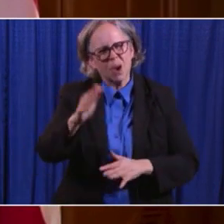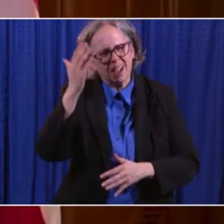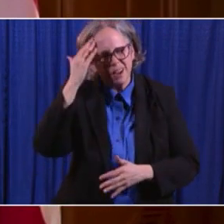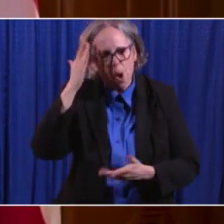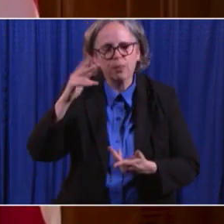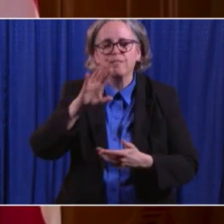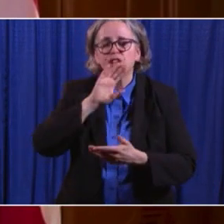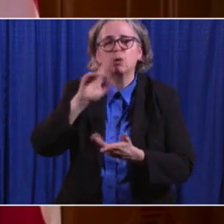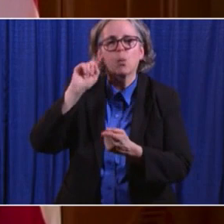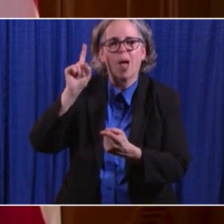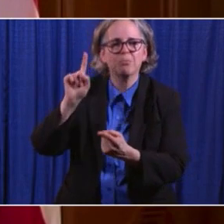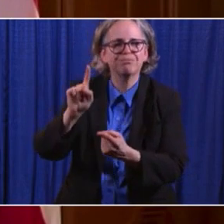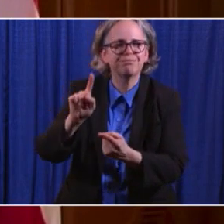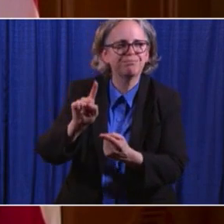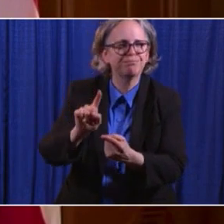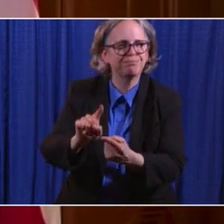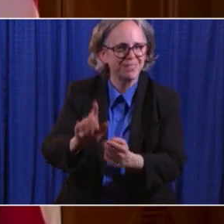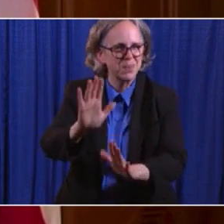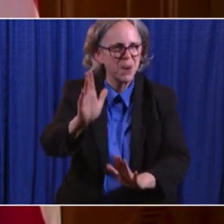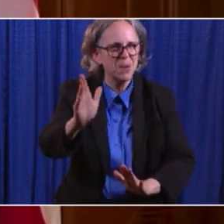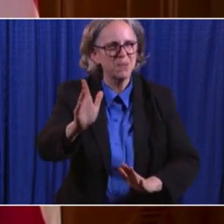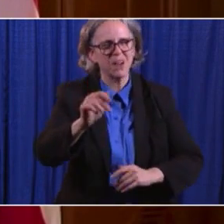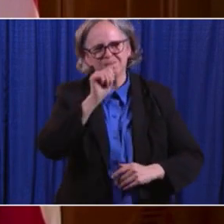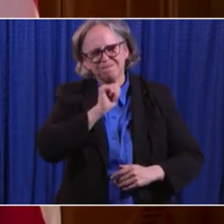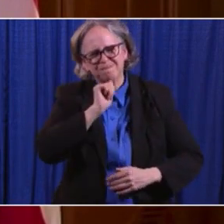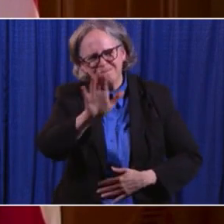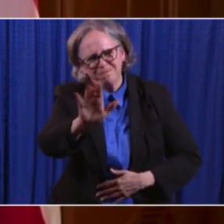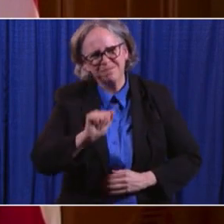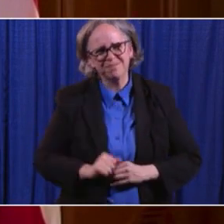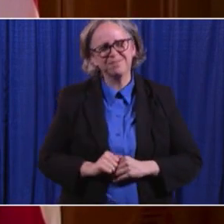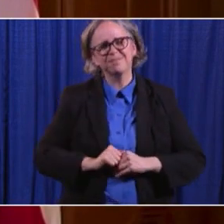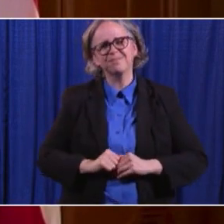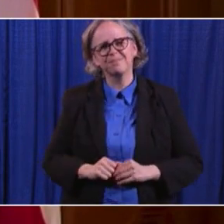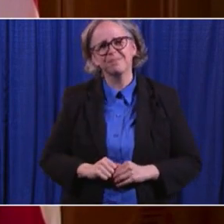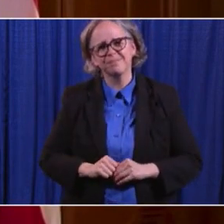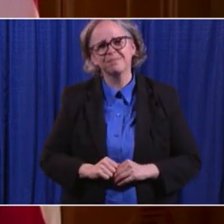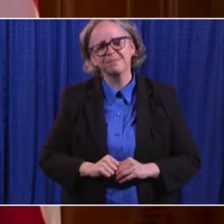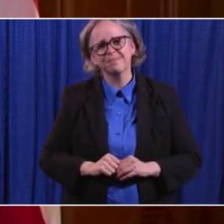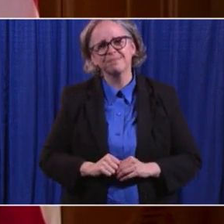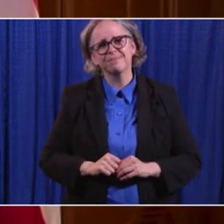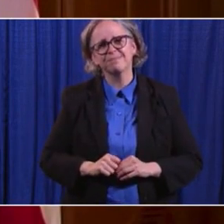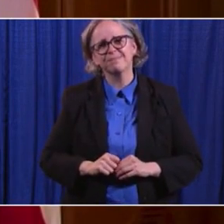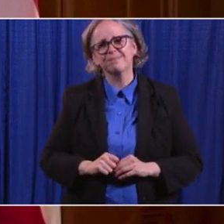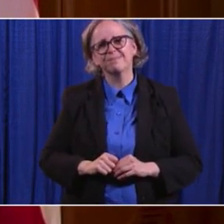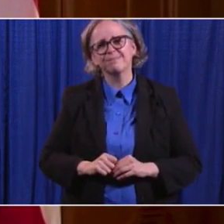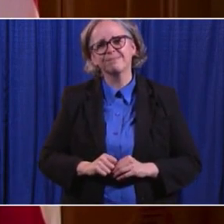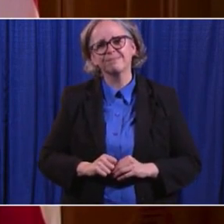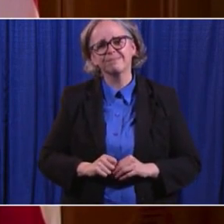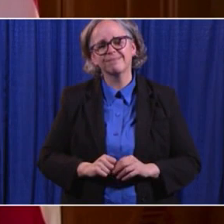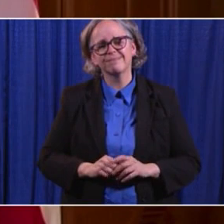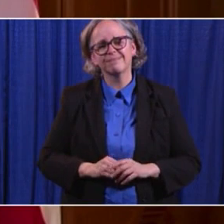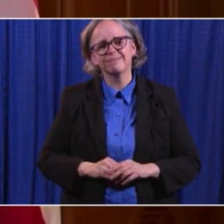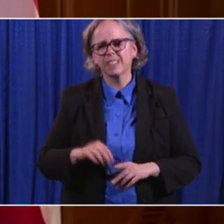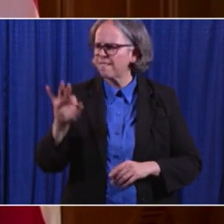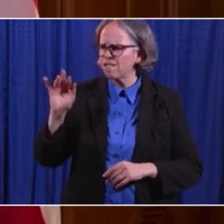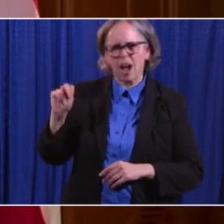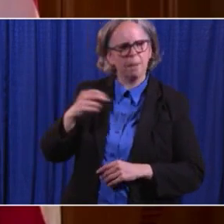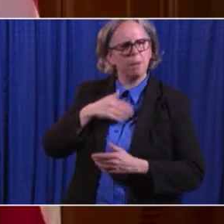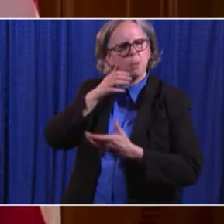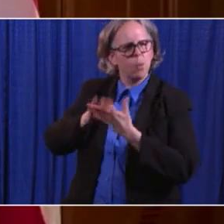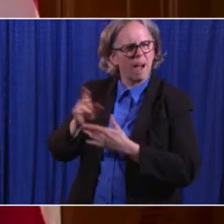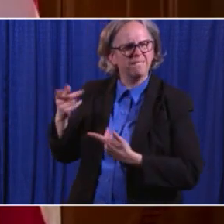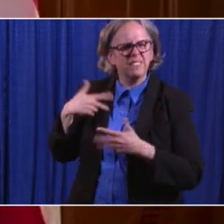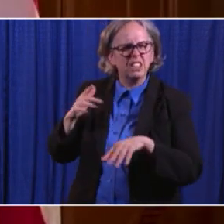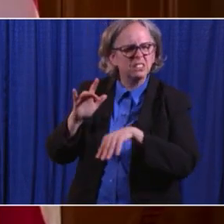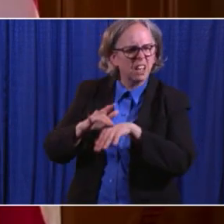we move. But I think by and large, Fran and I have been in, I think, 19 places. Every place we have